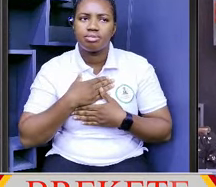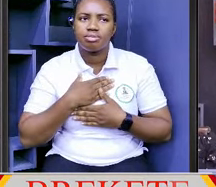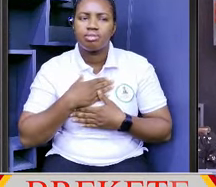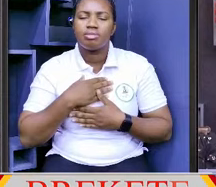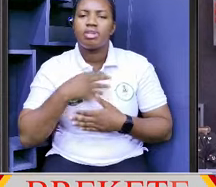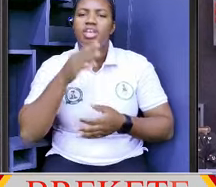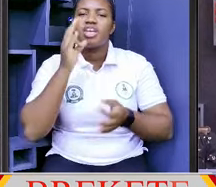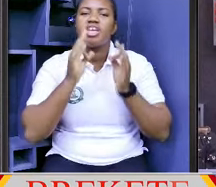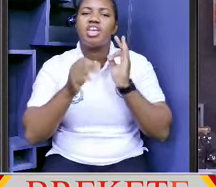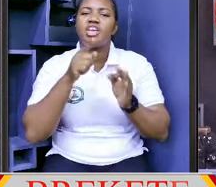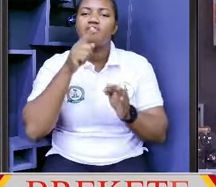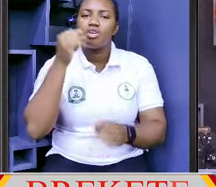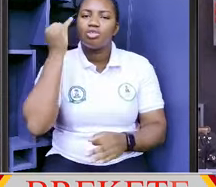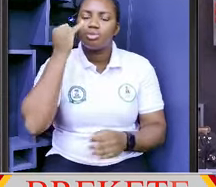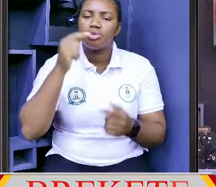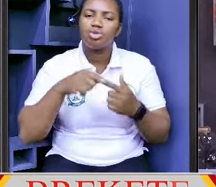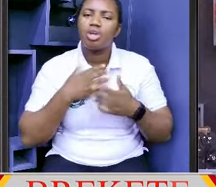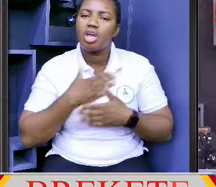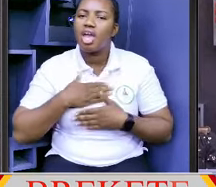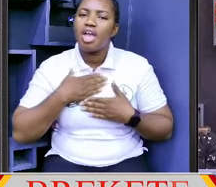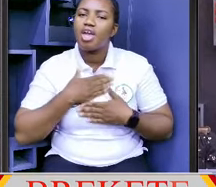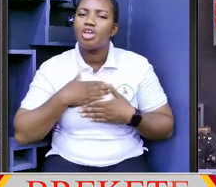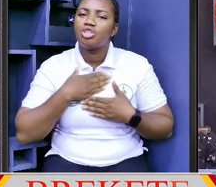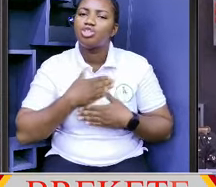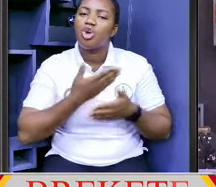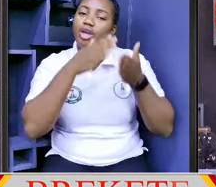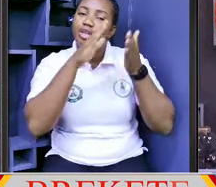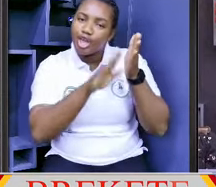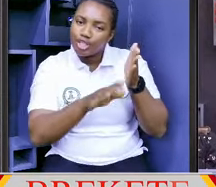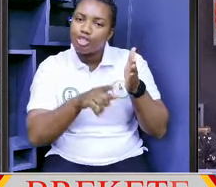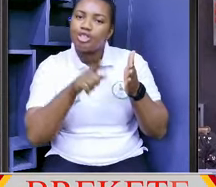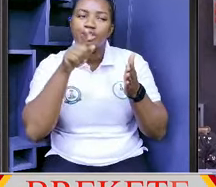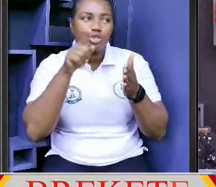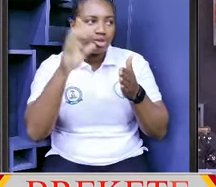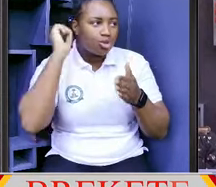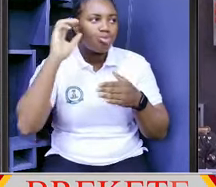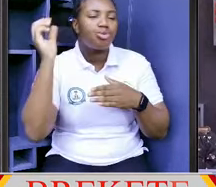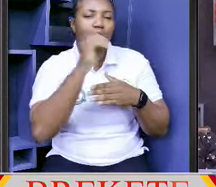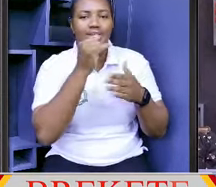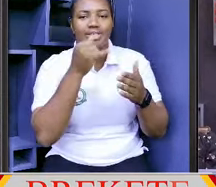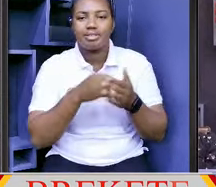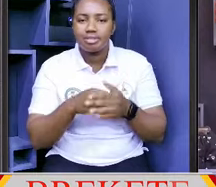give you. If you deserve life, they will give you death. Okay, bye-bye.